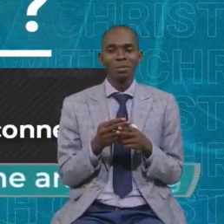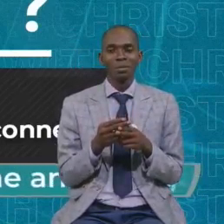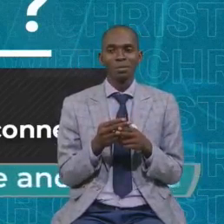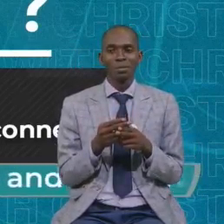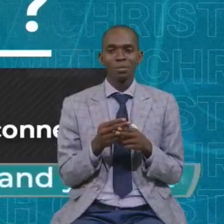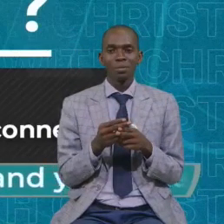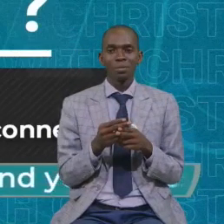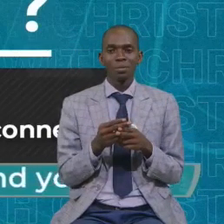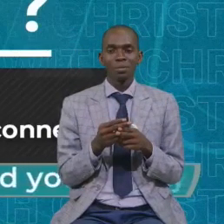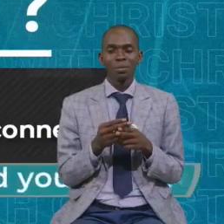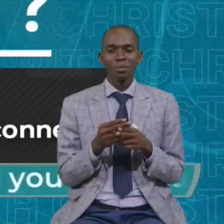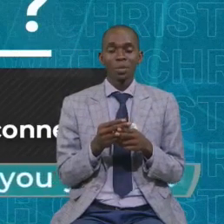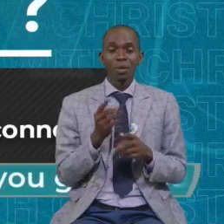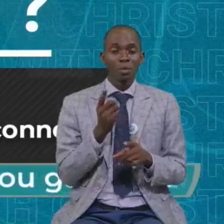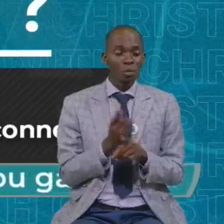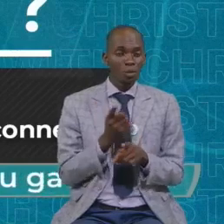correct number.